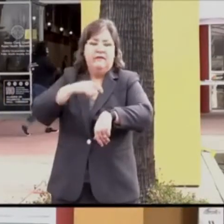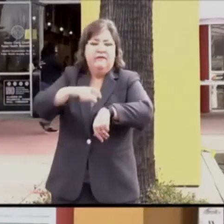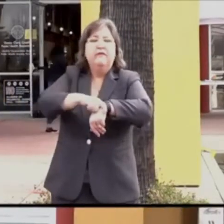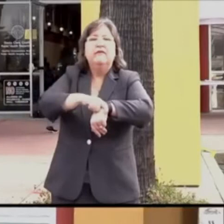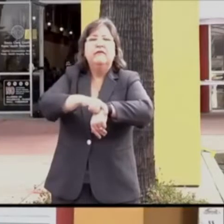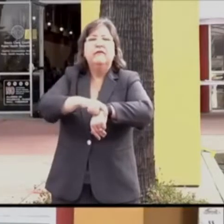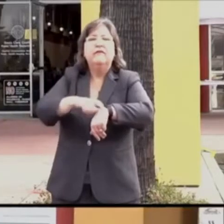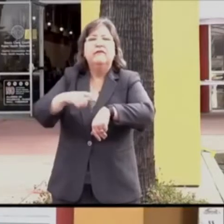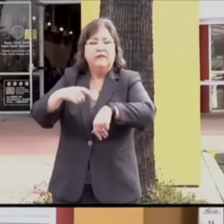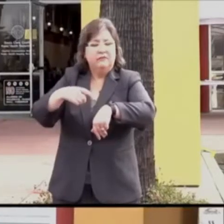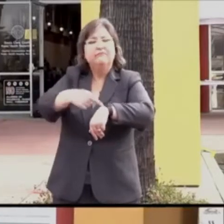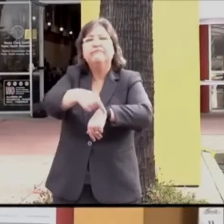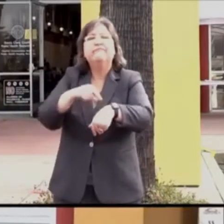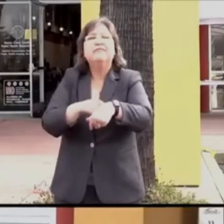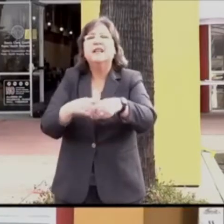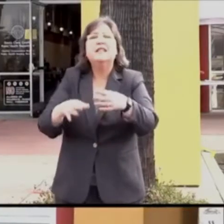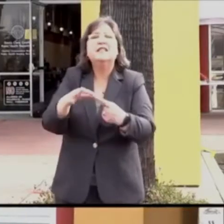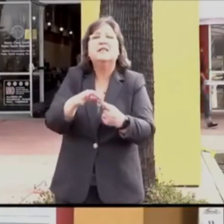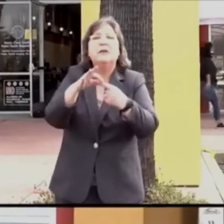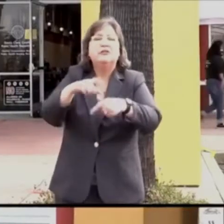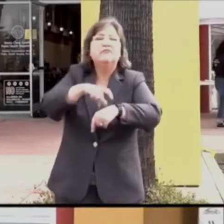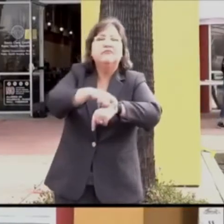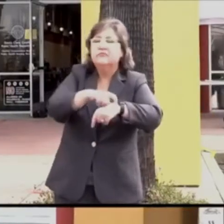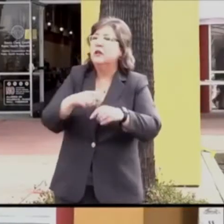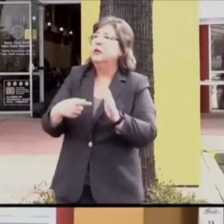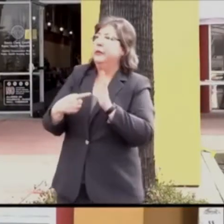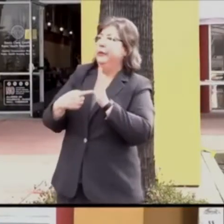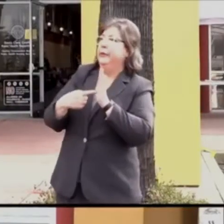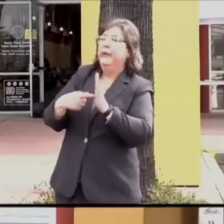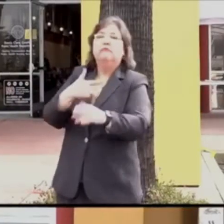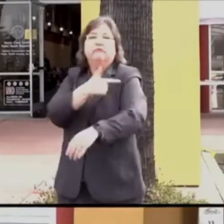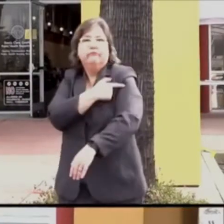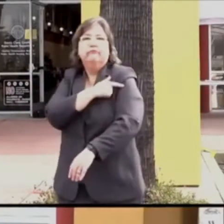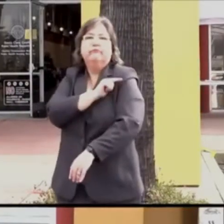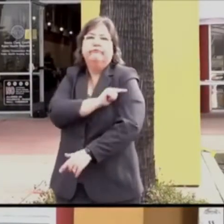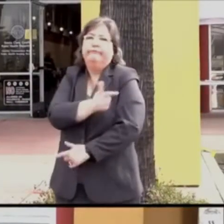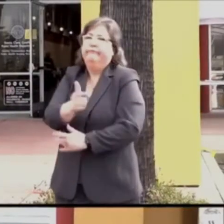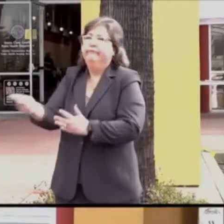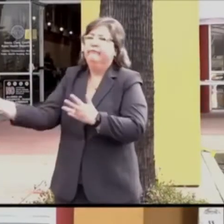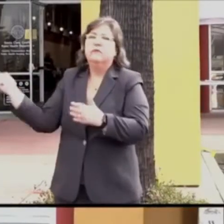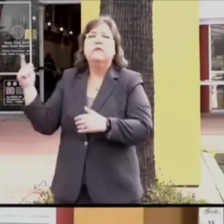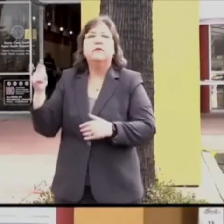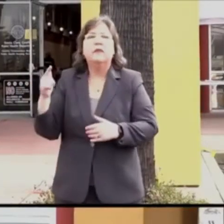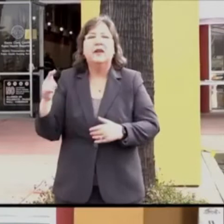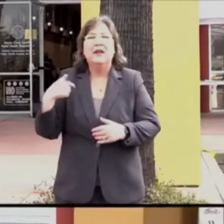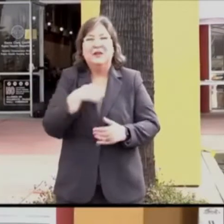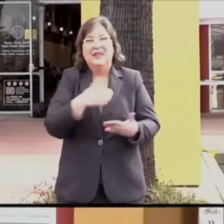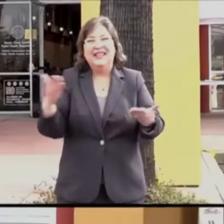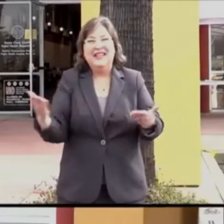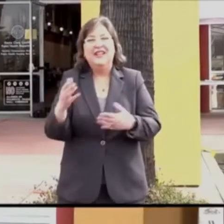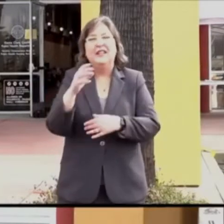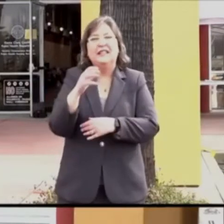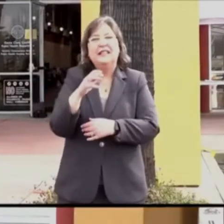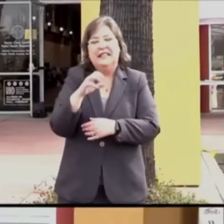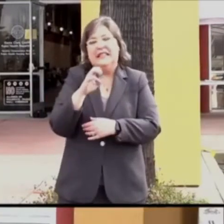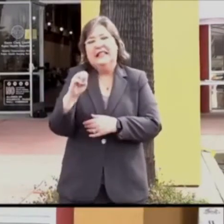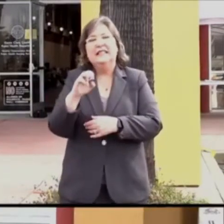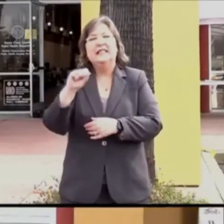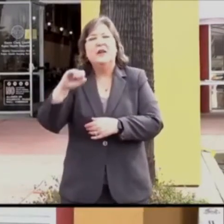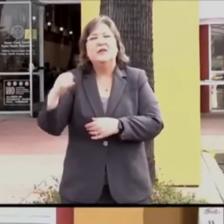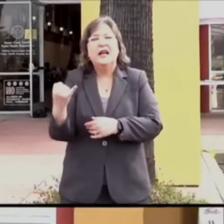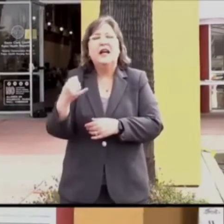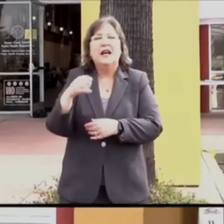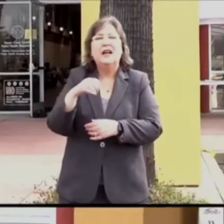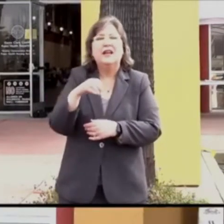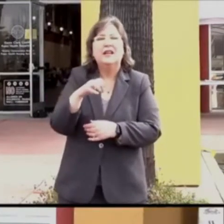here. Today and tomorrow, we will be here at the Story Road Hub in the heart of East San Jose. Yesterday, we were at the Gilroy